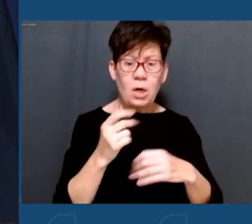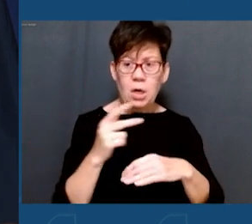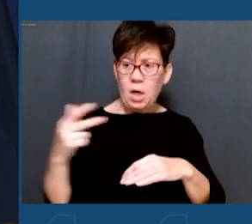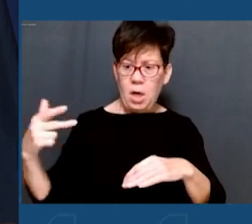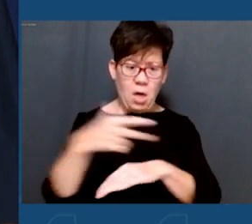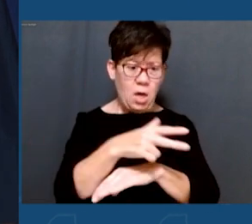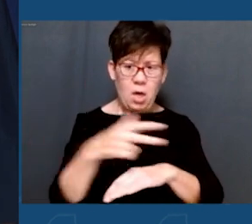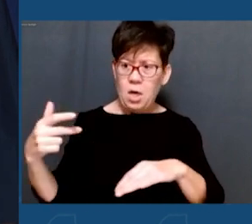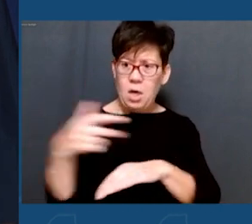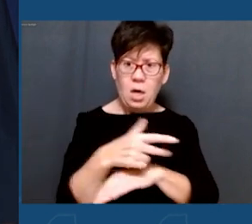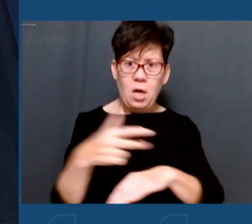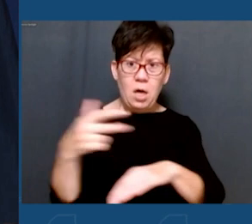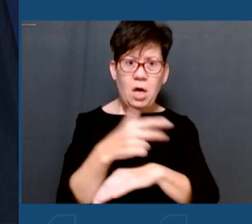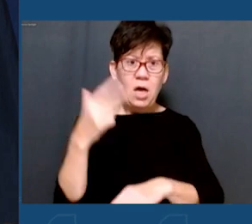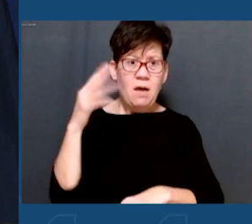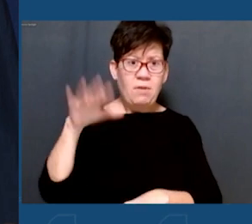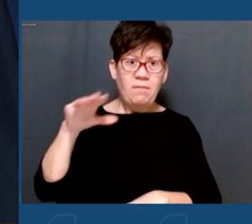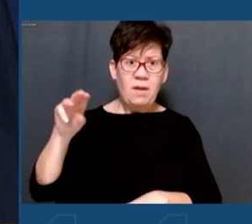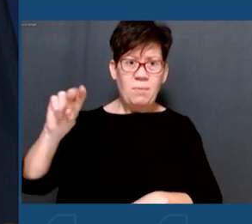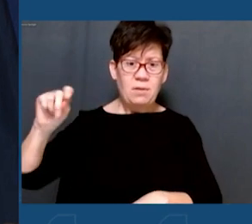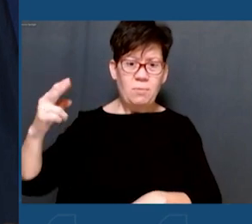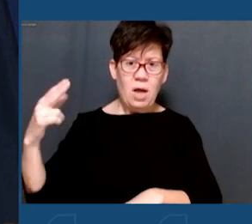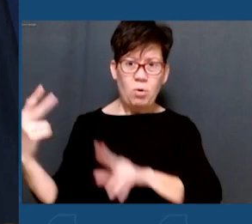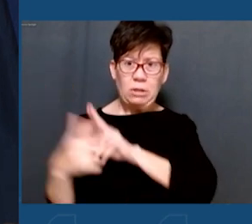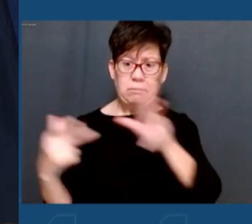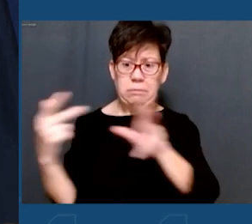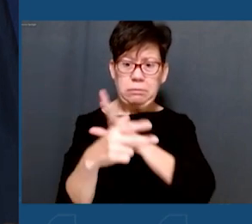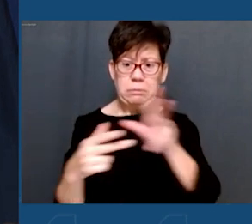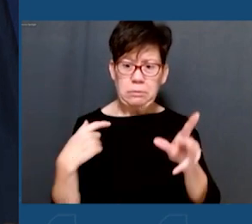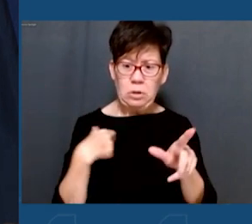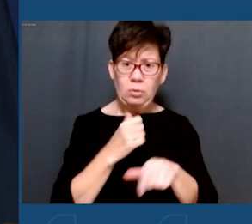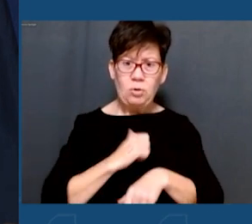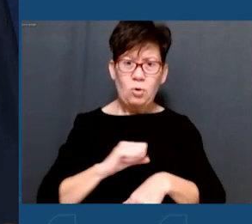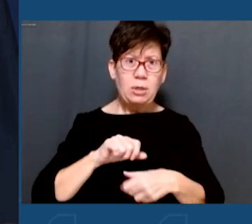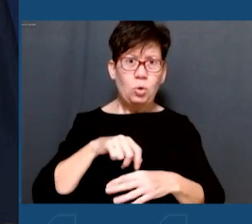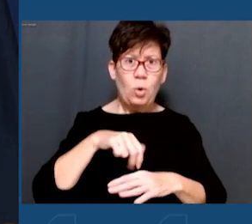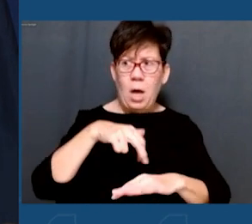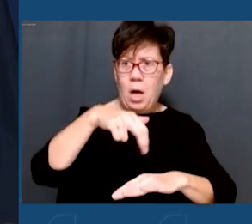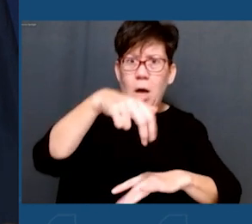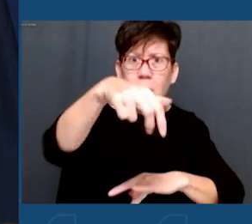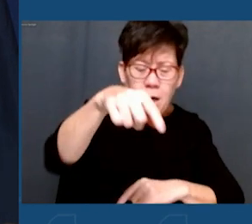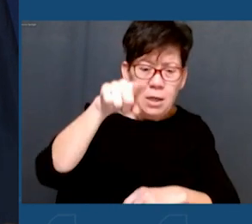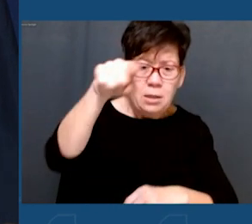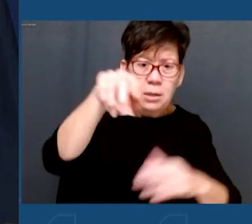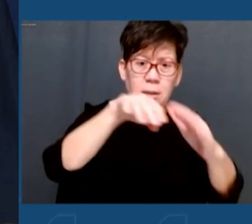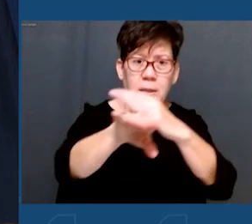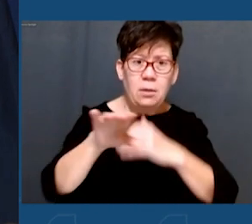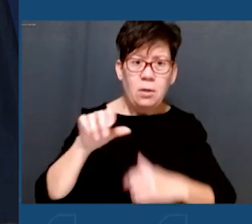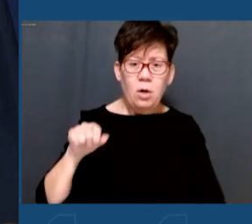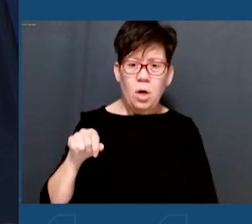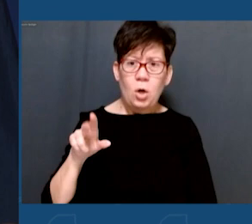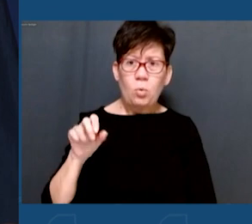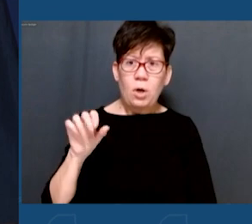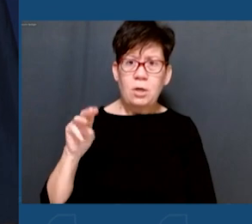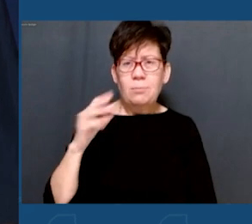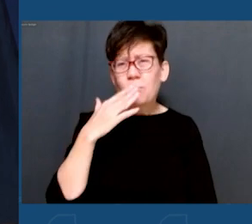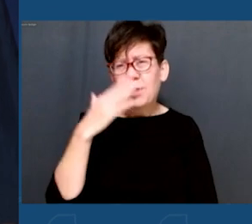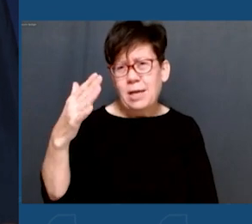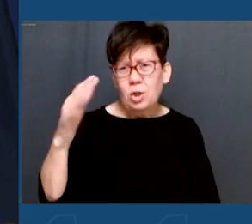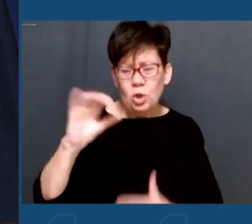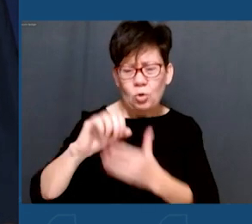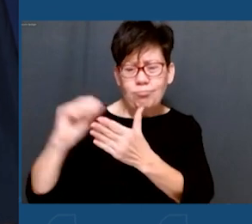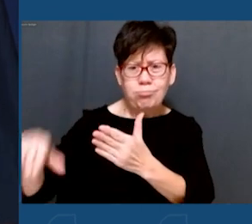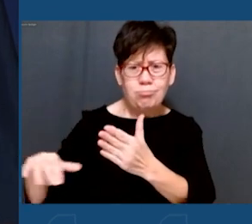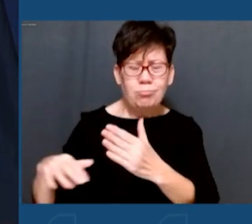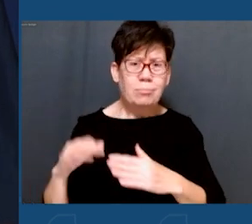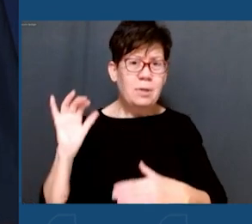site. So again, Governor, thank you for your commitment and all of your work over the years to make sure that the parkway came out. Today's exciting because it marks